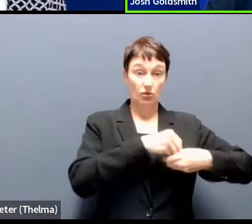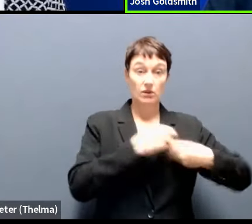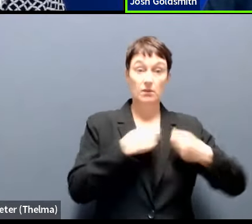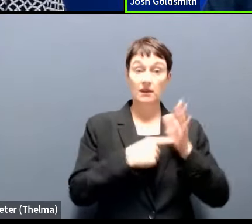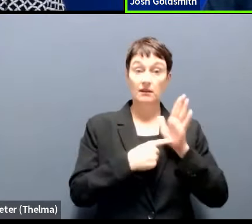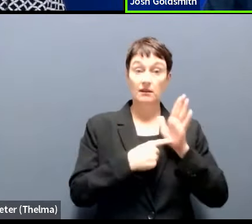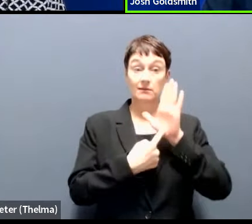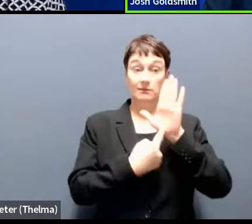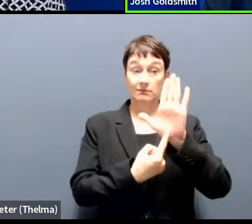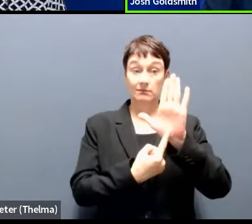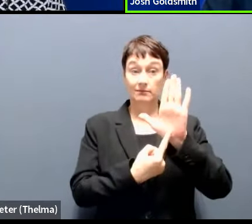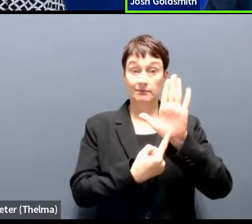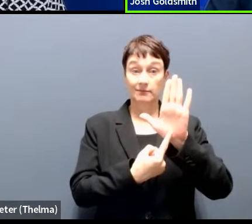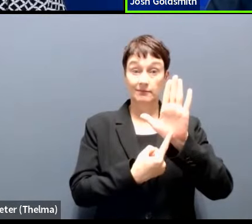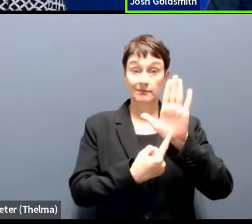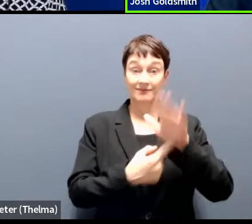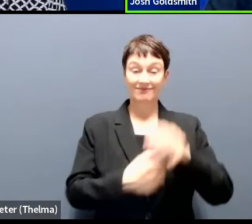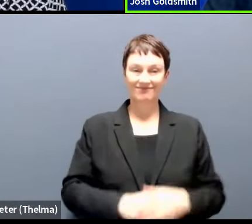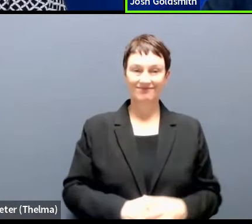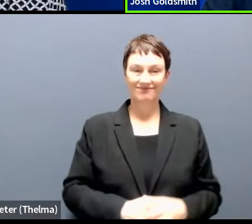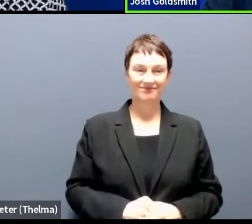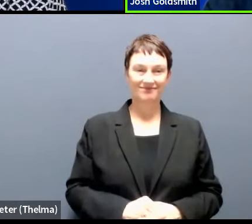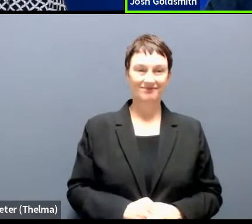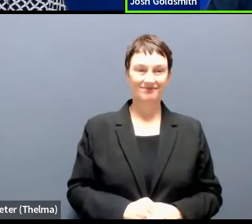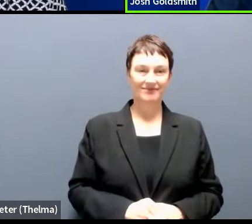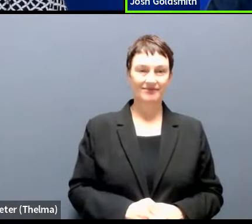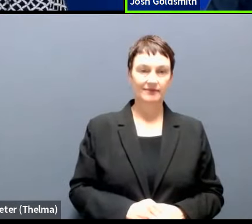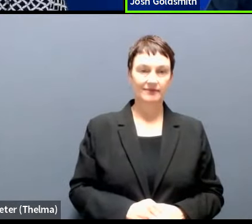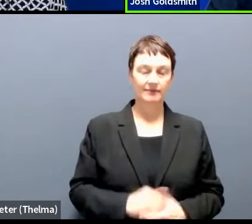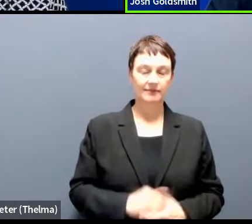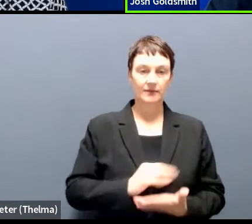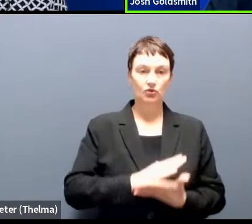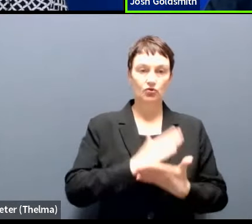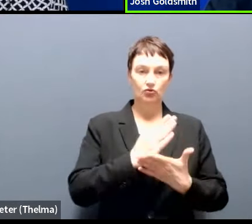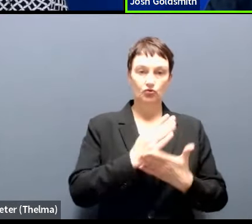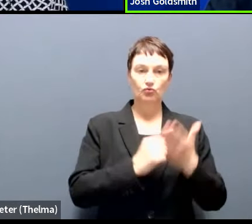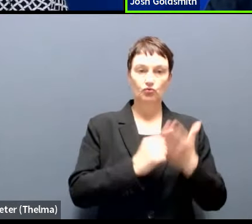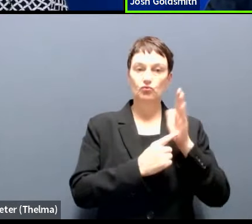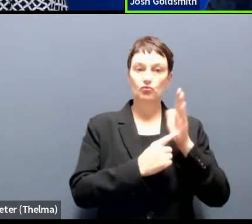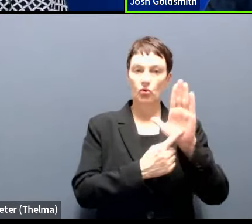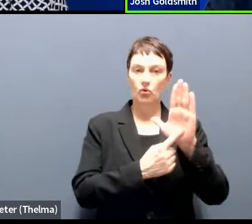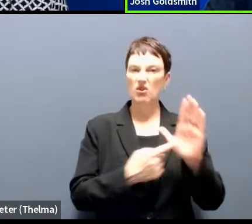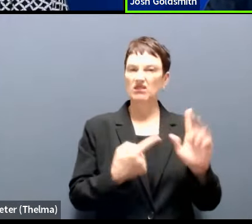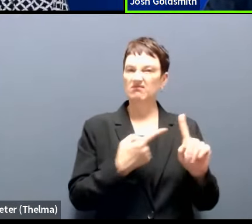screen and let me share.